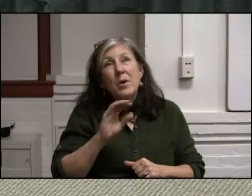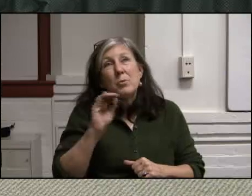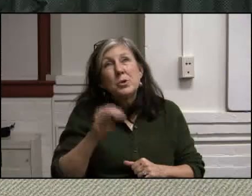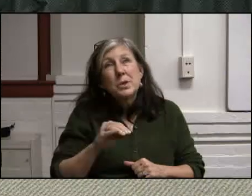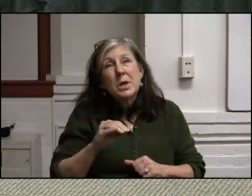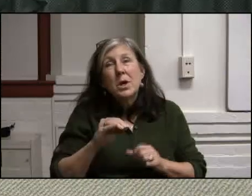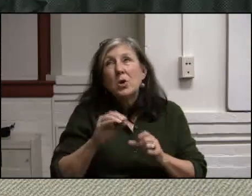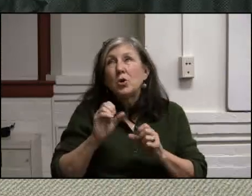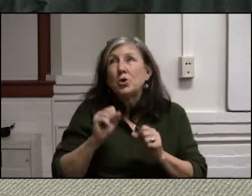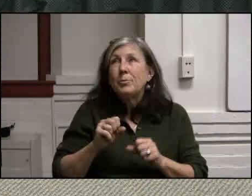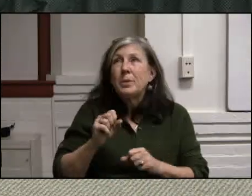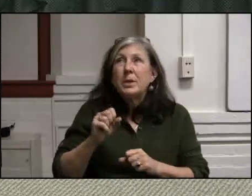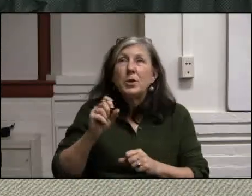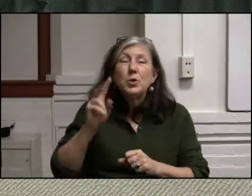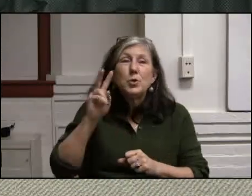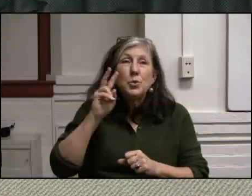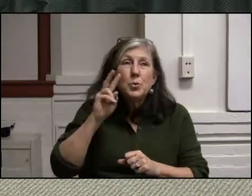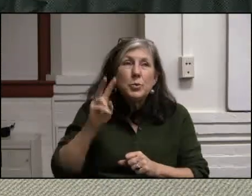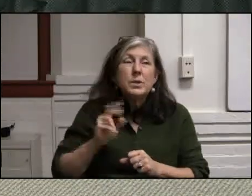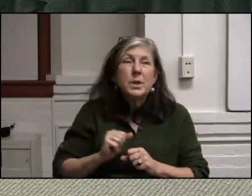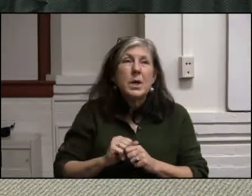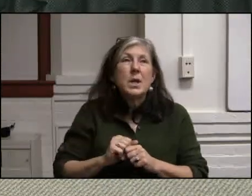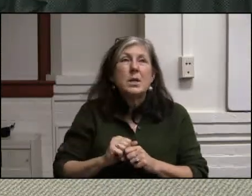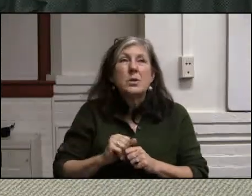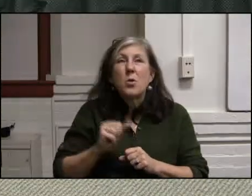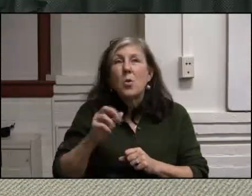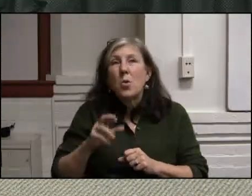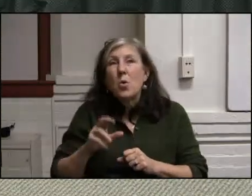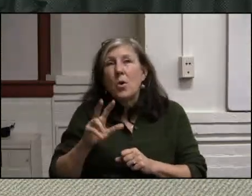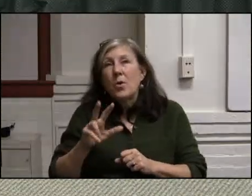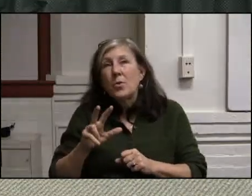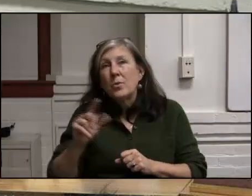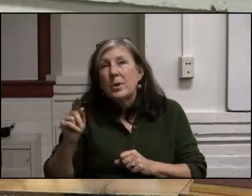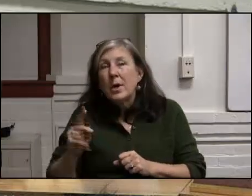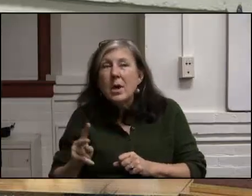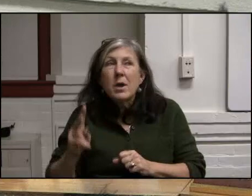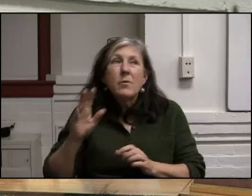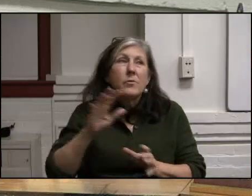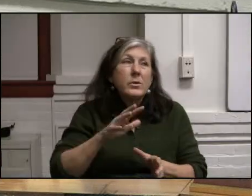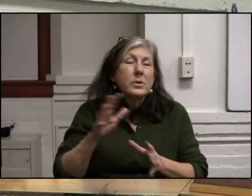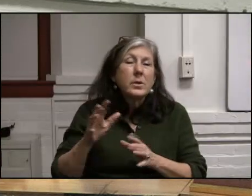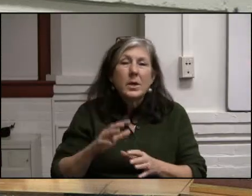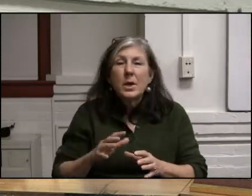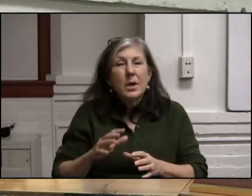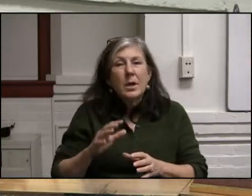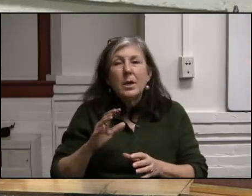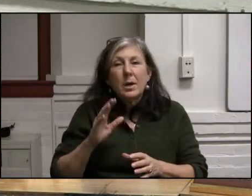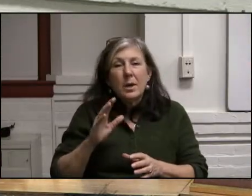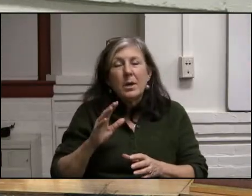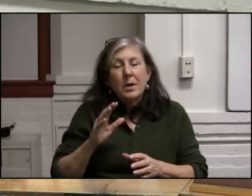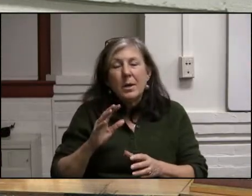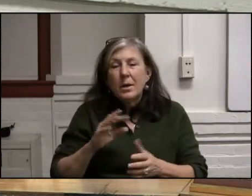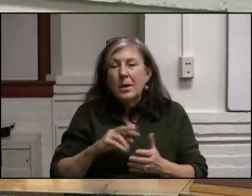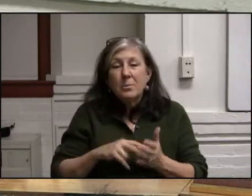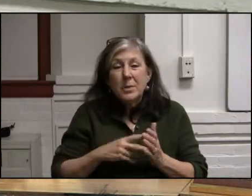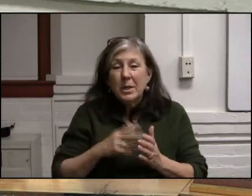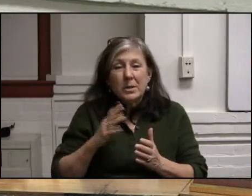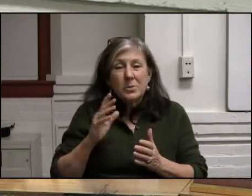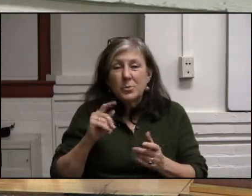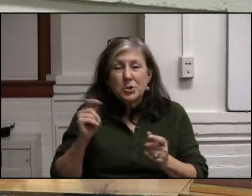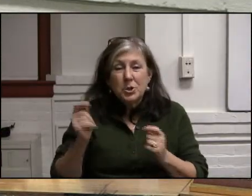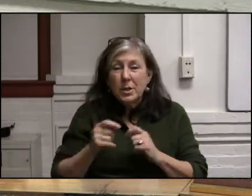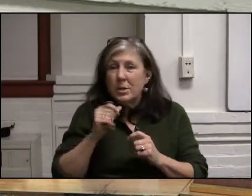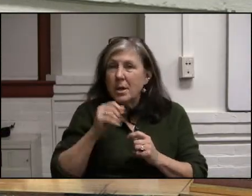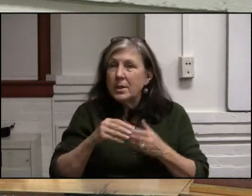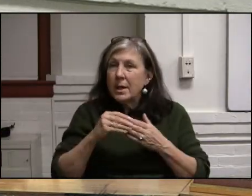tax increase instead of 3.5. That's where the conversation often goes. So, which means that we change it. We don't necessarily change the